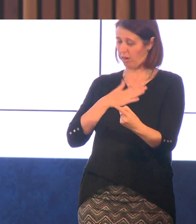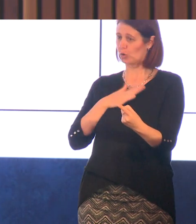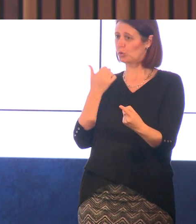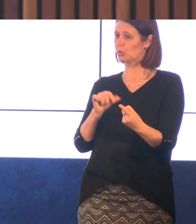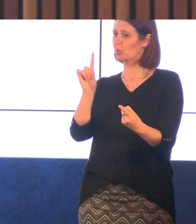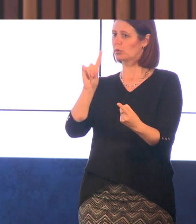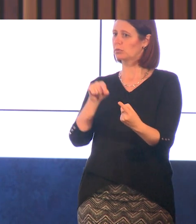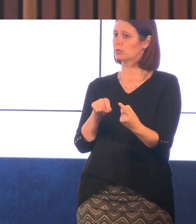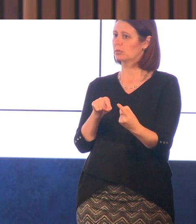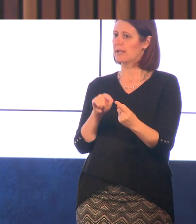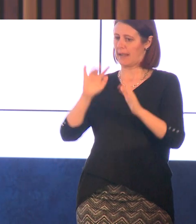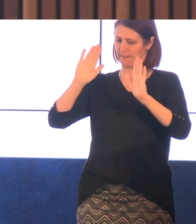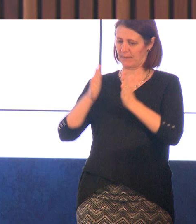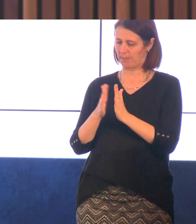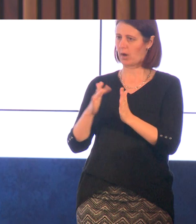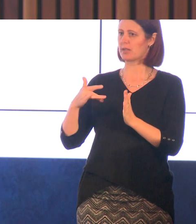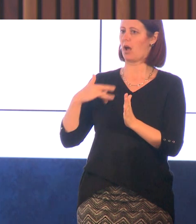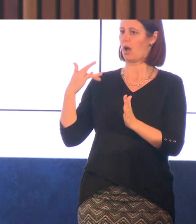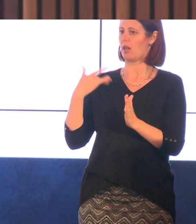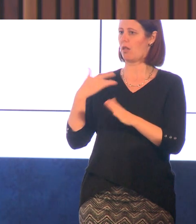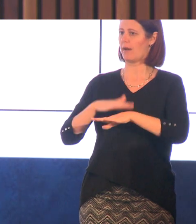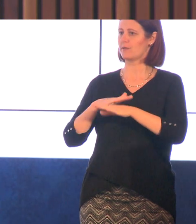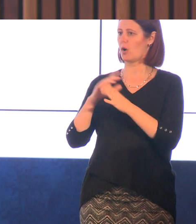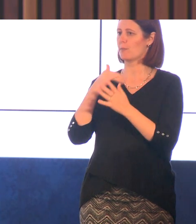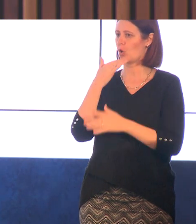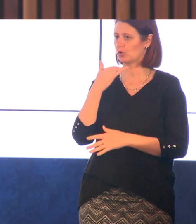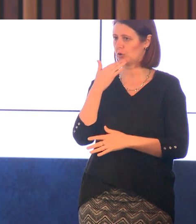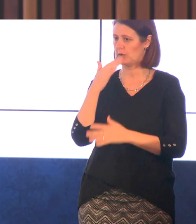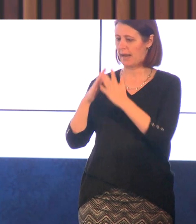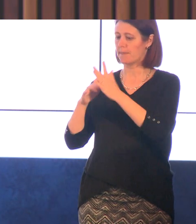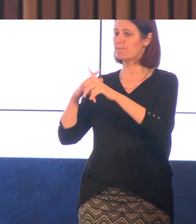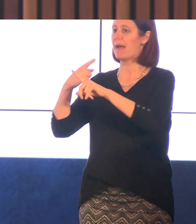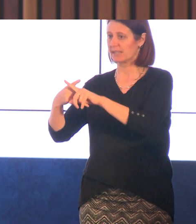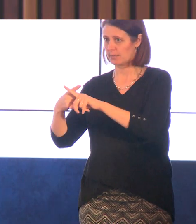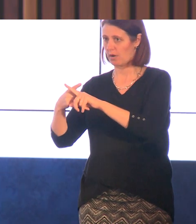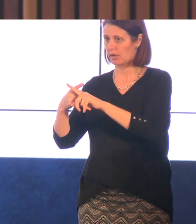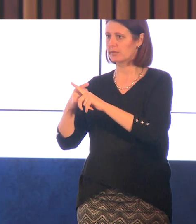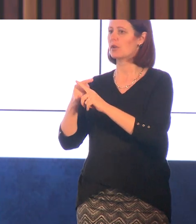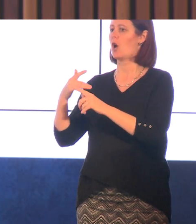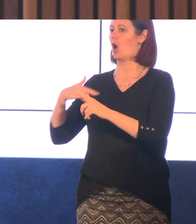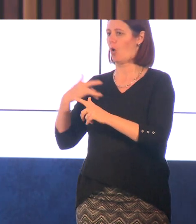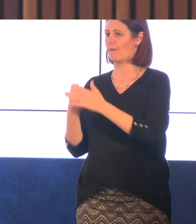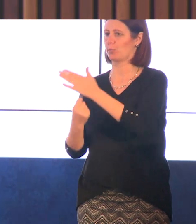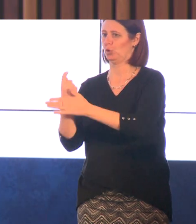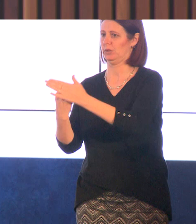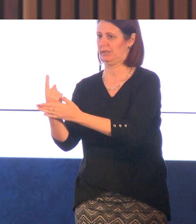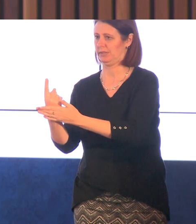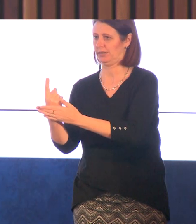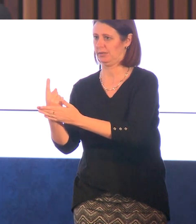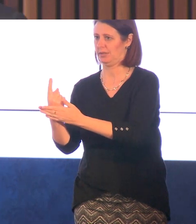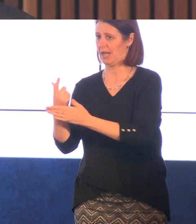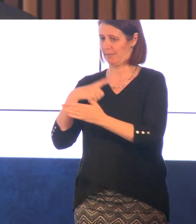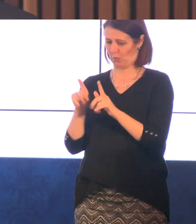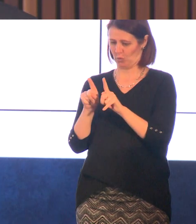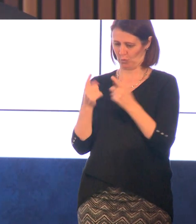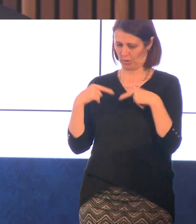is this one of minimising lifetime costs and maximising lifetime opportunity, because it also